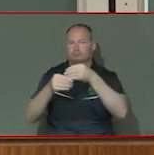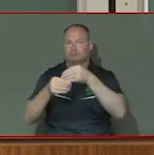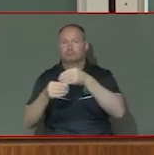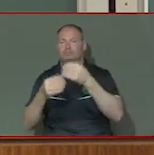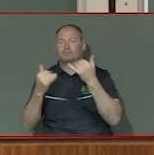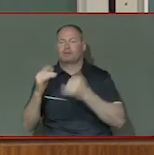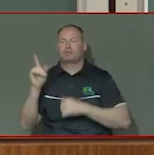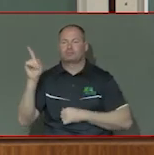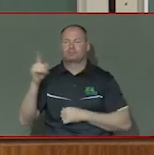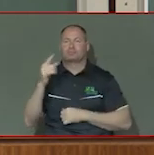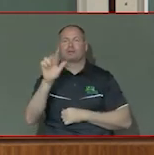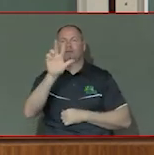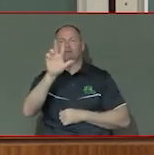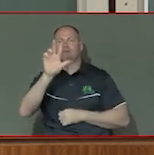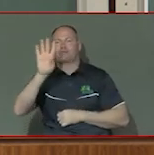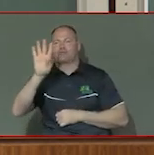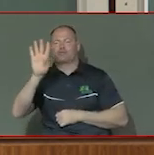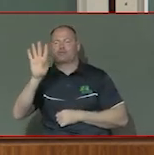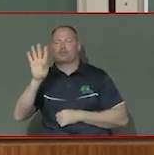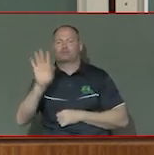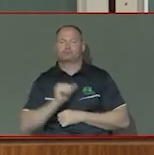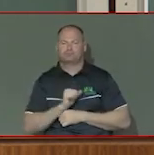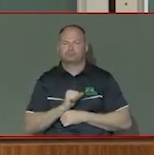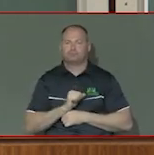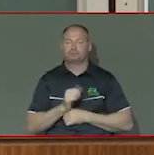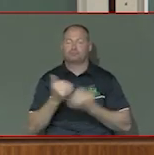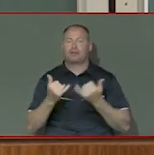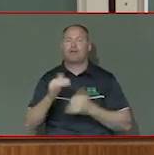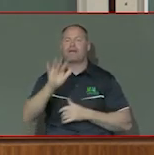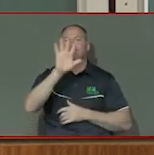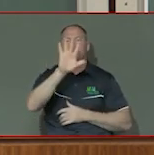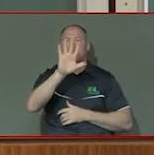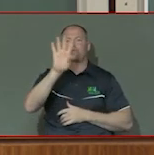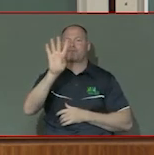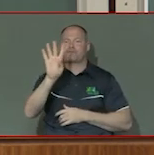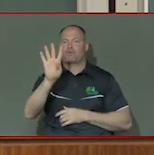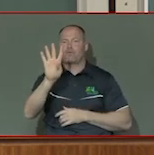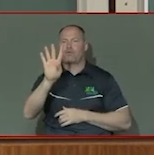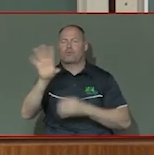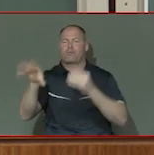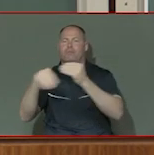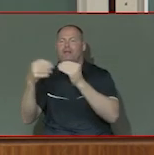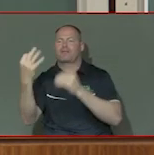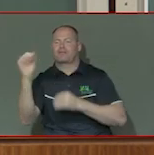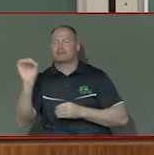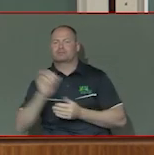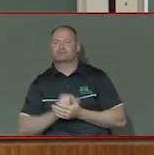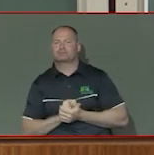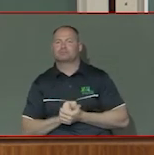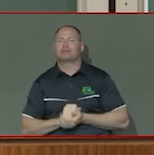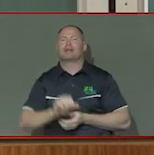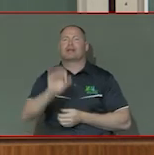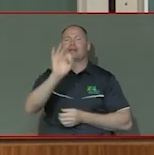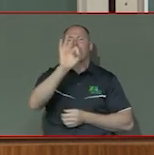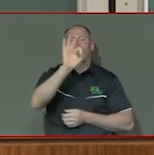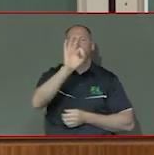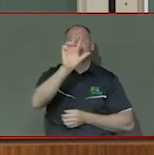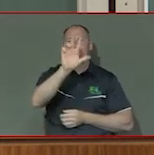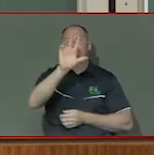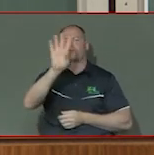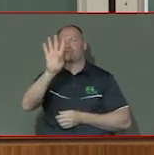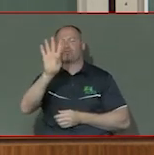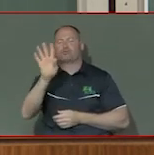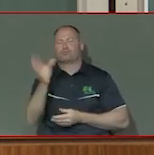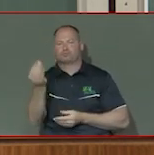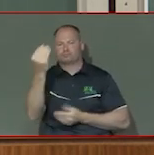you 84. So if I use 54 plus 30, that will give me 84. So it's the